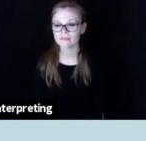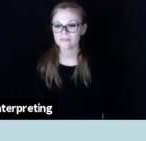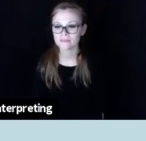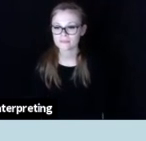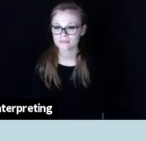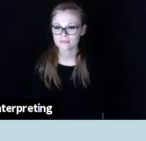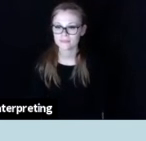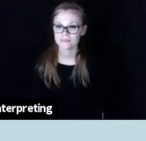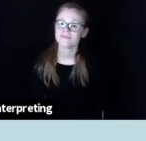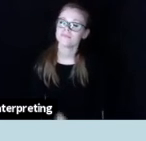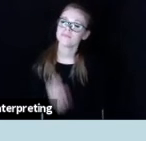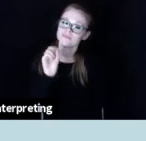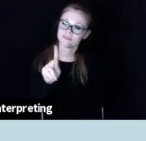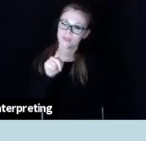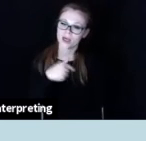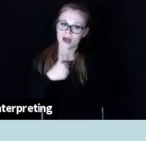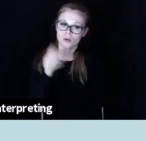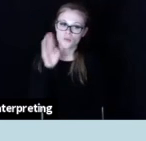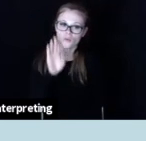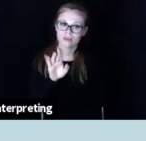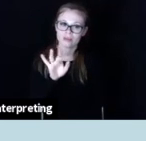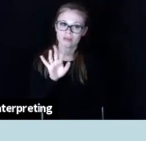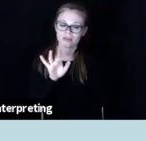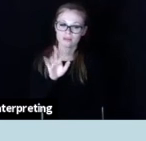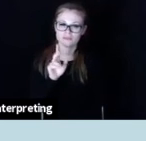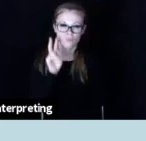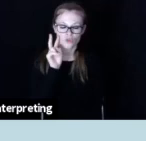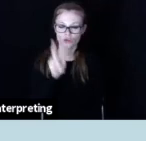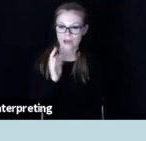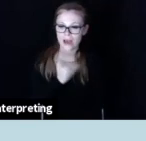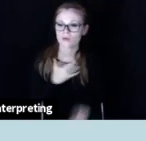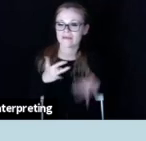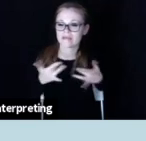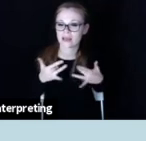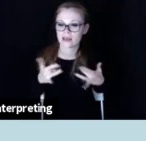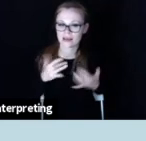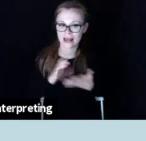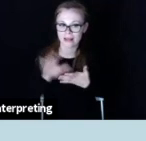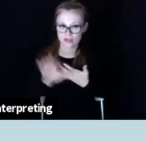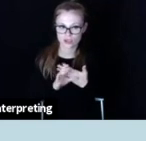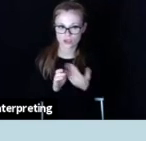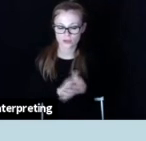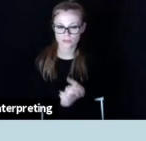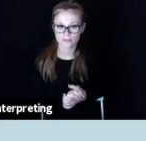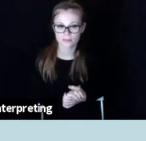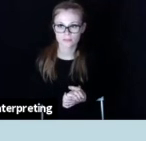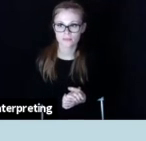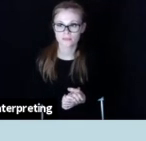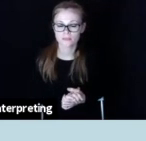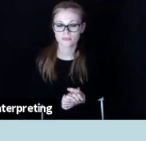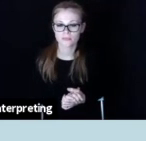Okay, so I'm going to go to our event calendar.